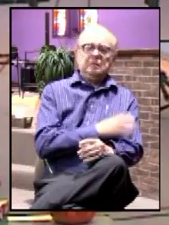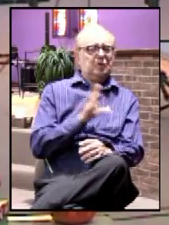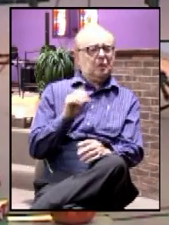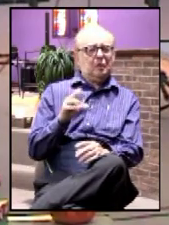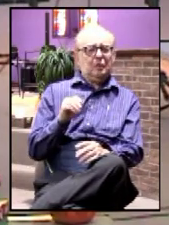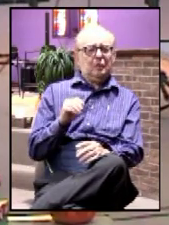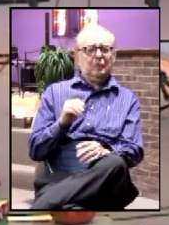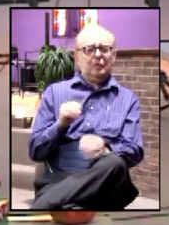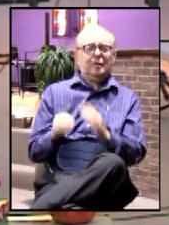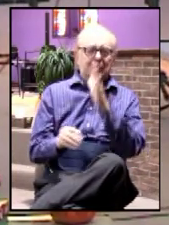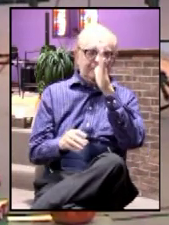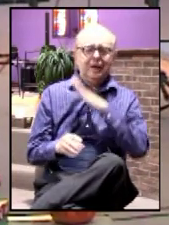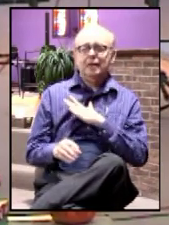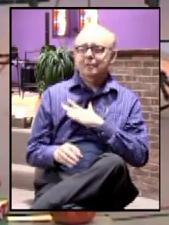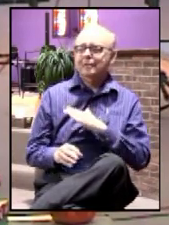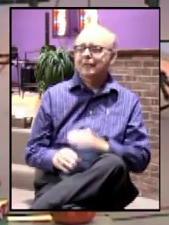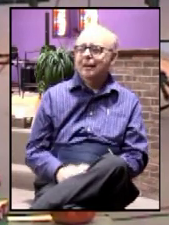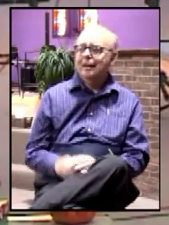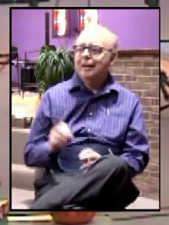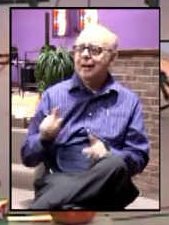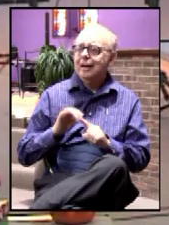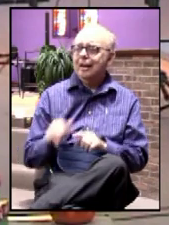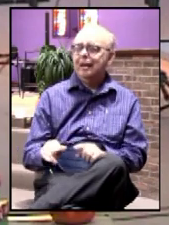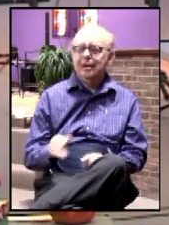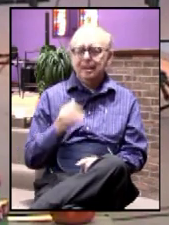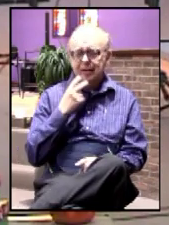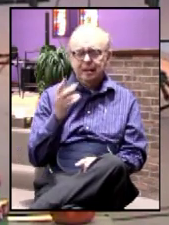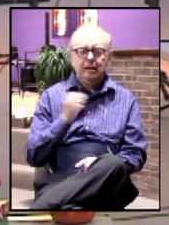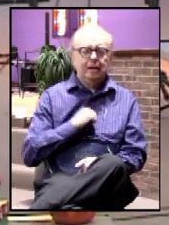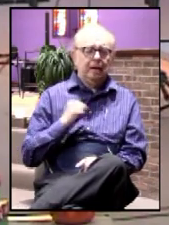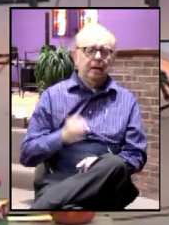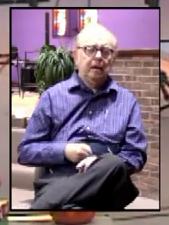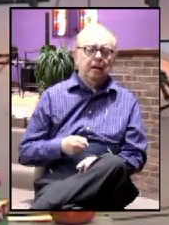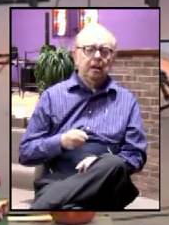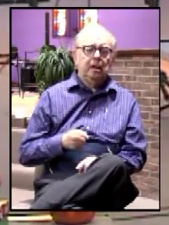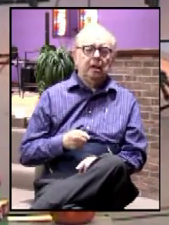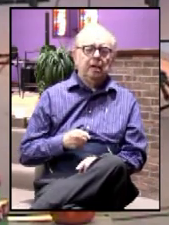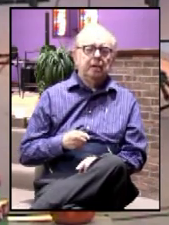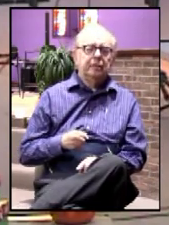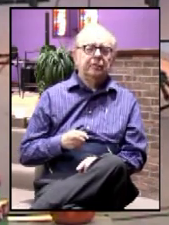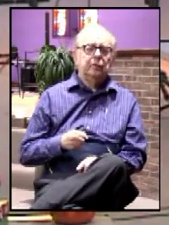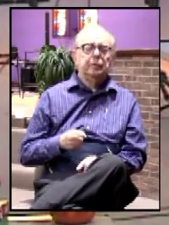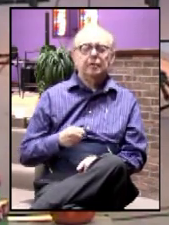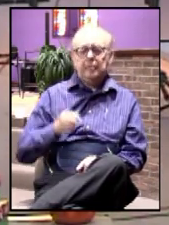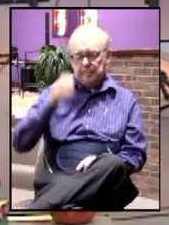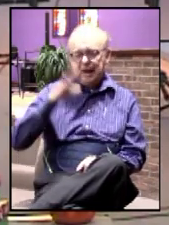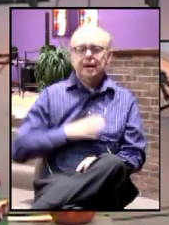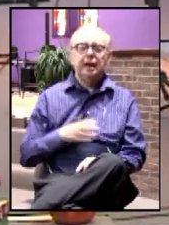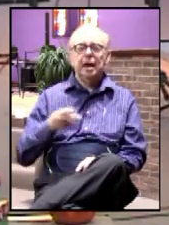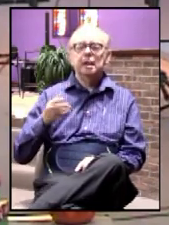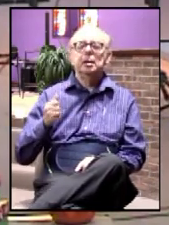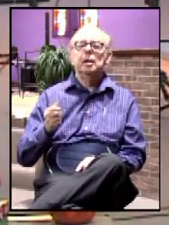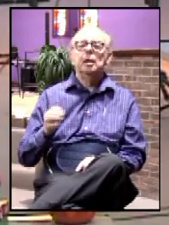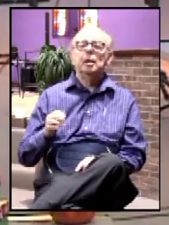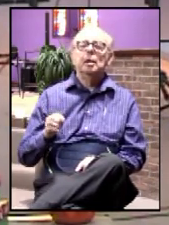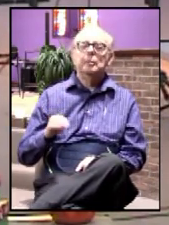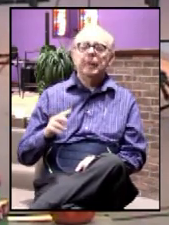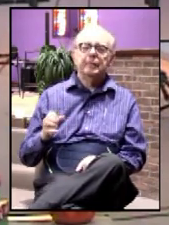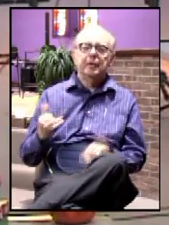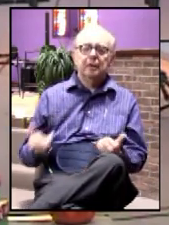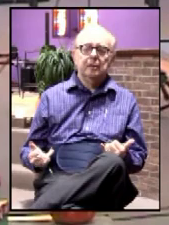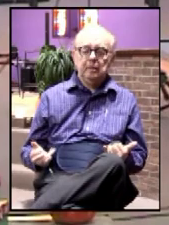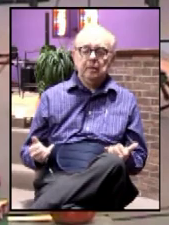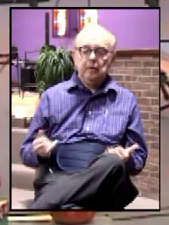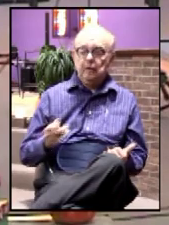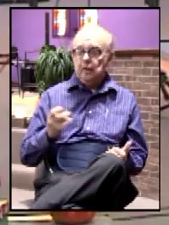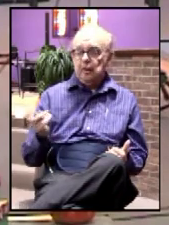man, okay? But yeah, you look at the Superman and the Batman today, and